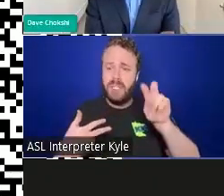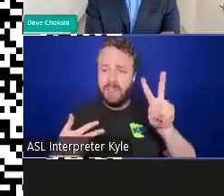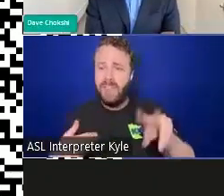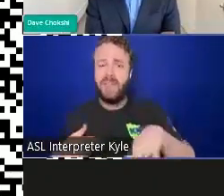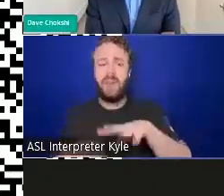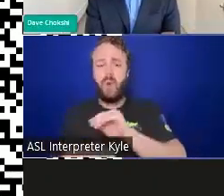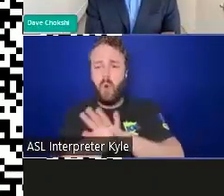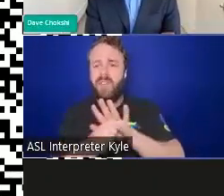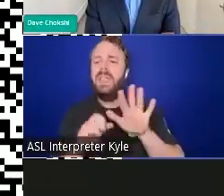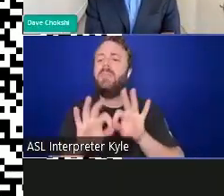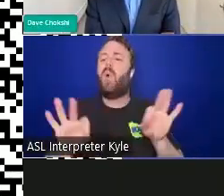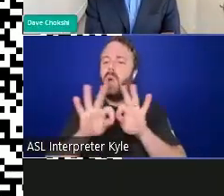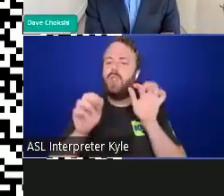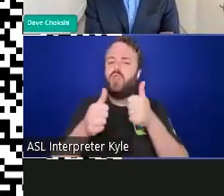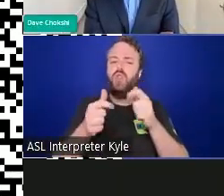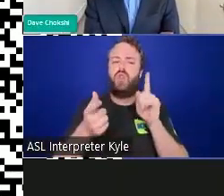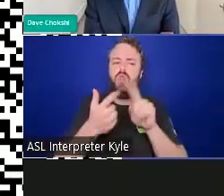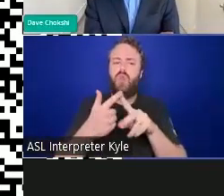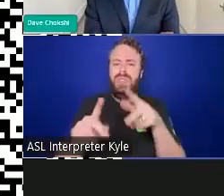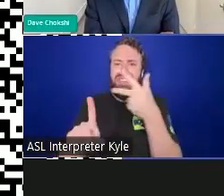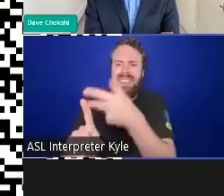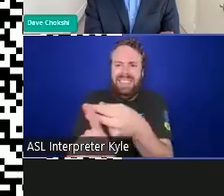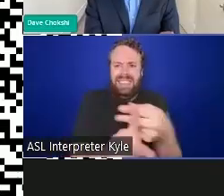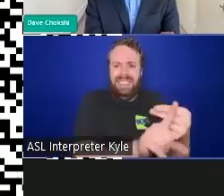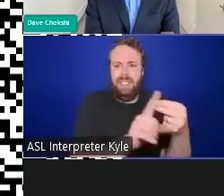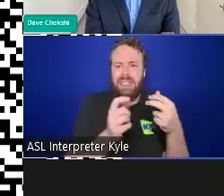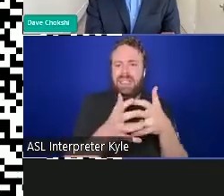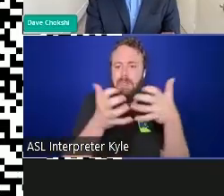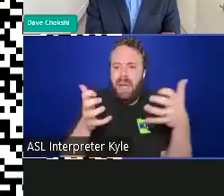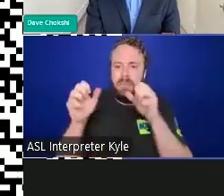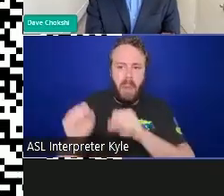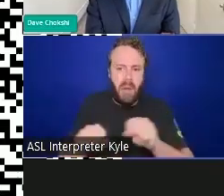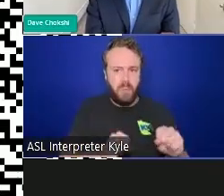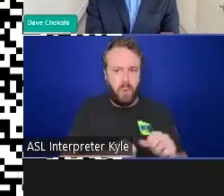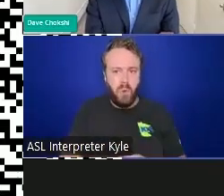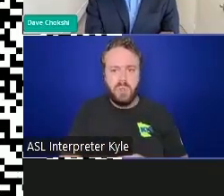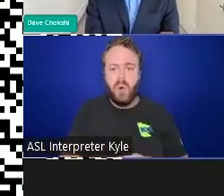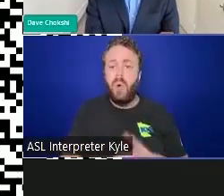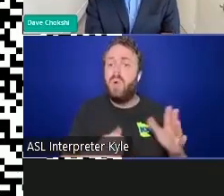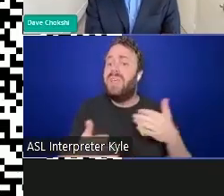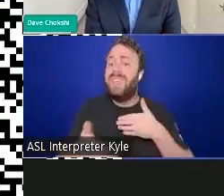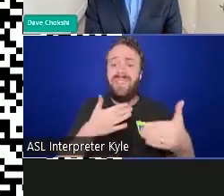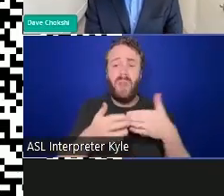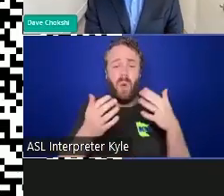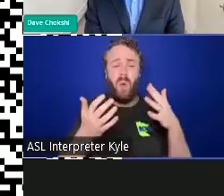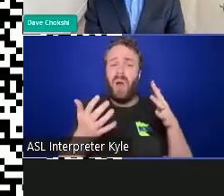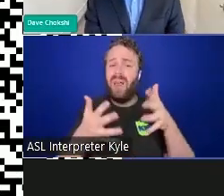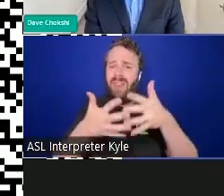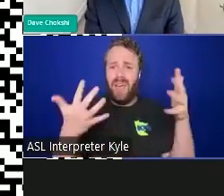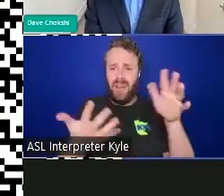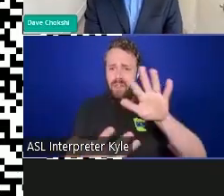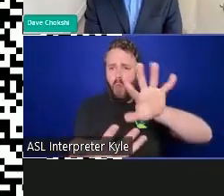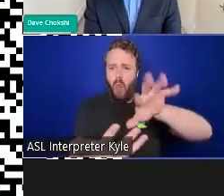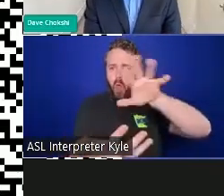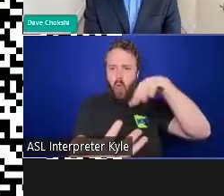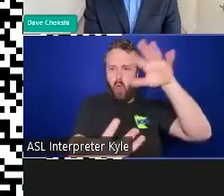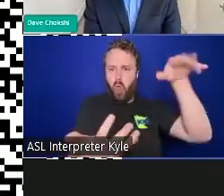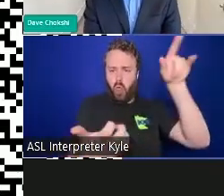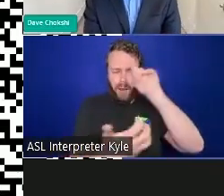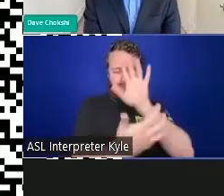extends as far as we possibly can. So amidst all of the confusion and controversy,